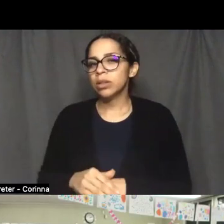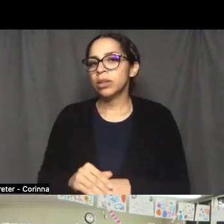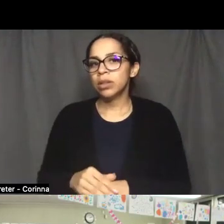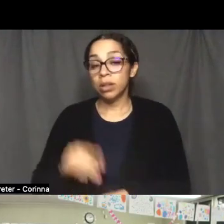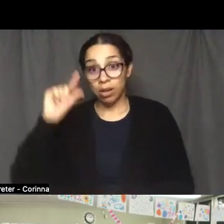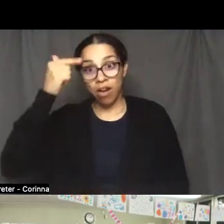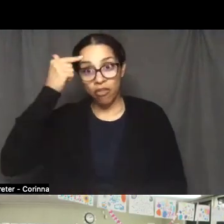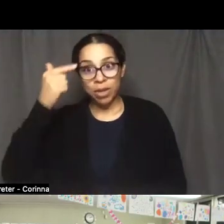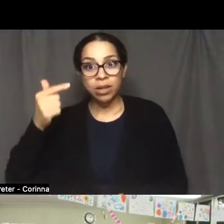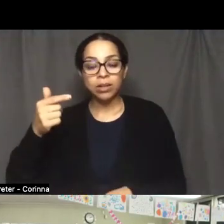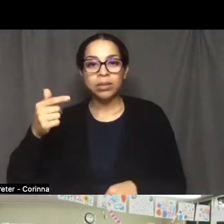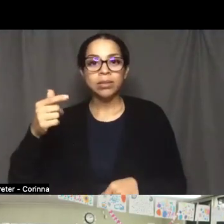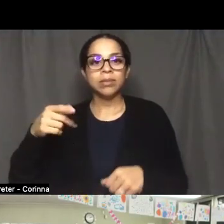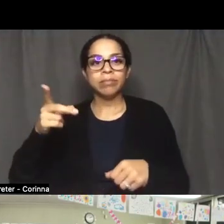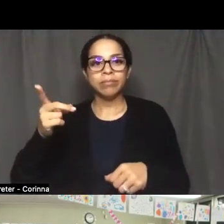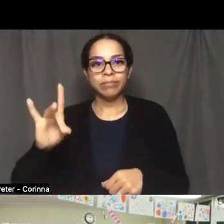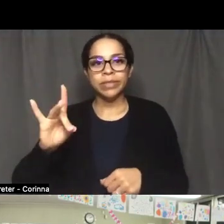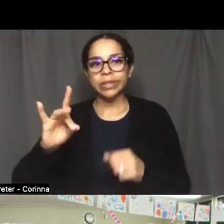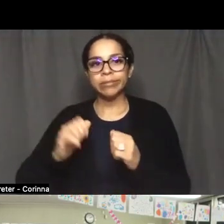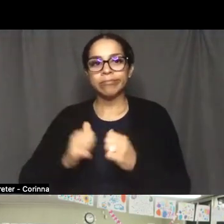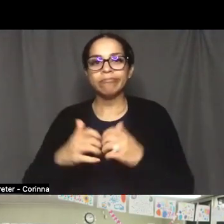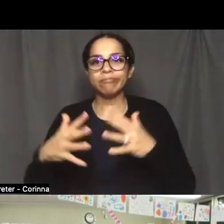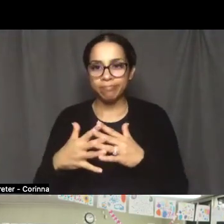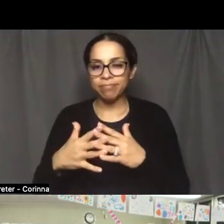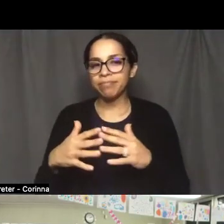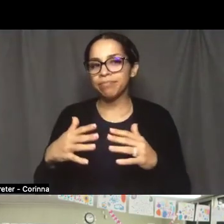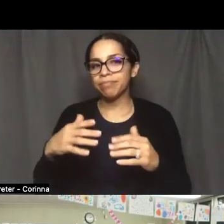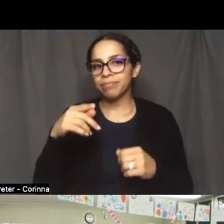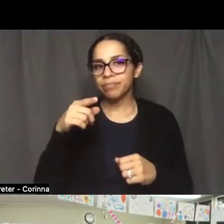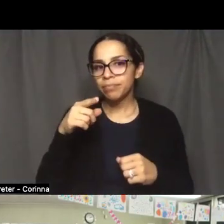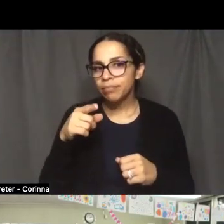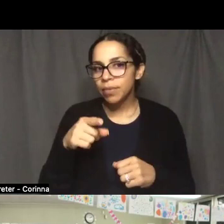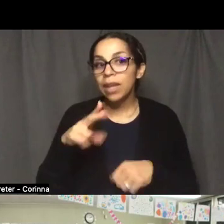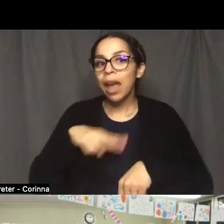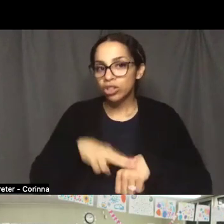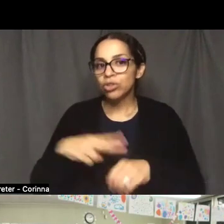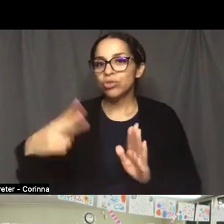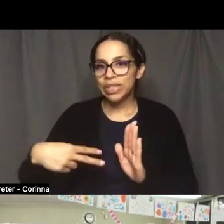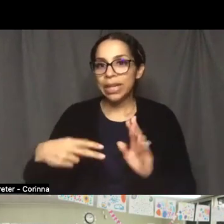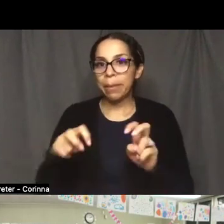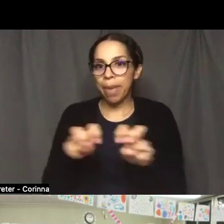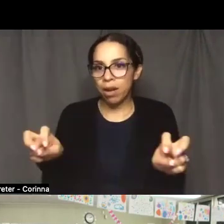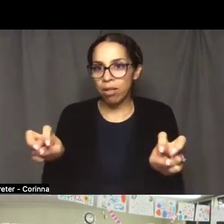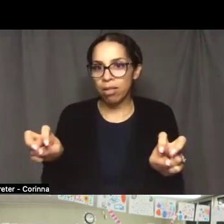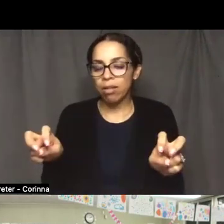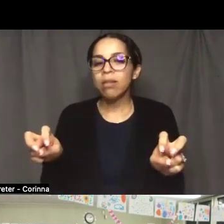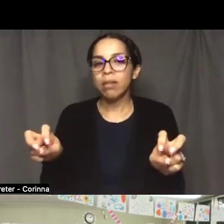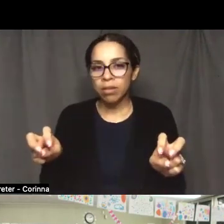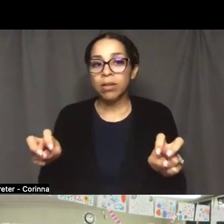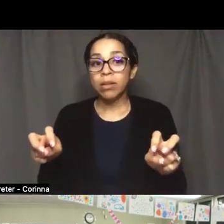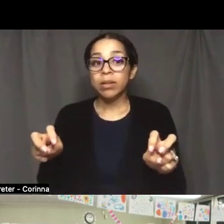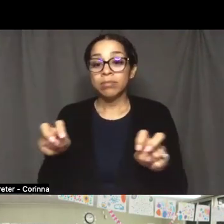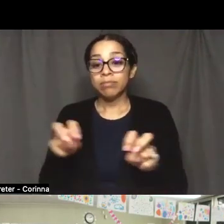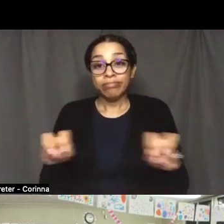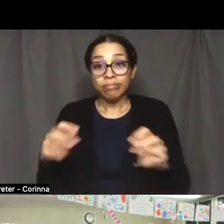called the National Reading Panel. And what this panel did was they reviewed all of the research that had been done in the last